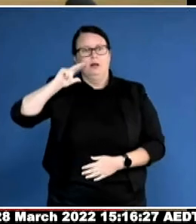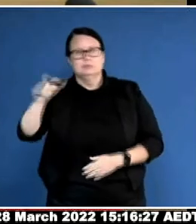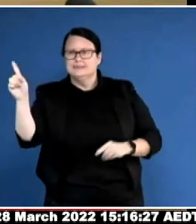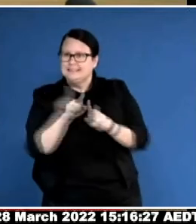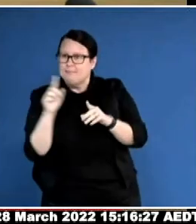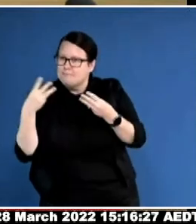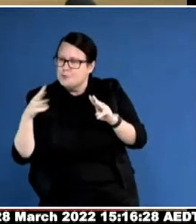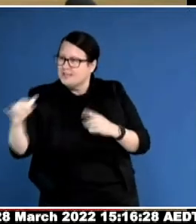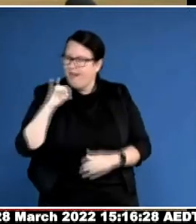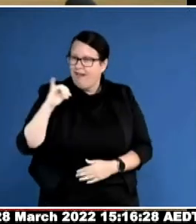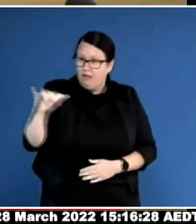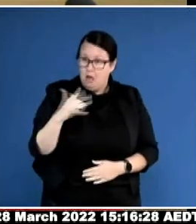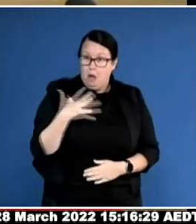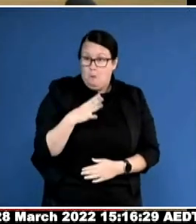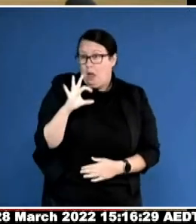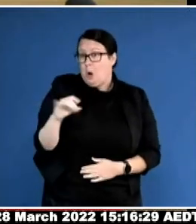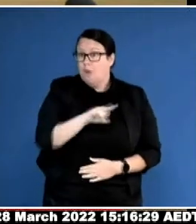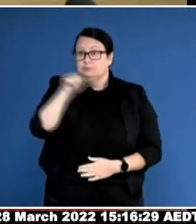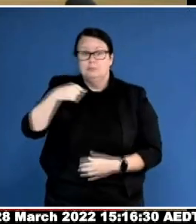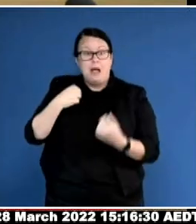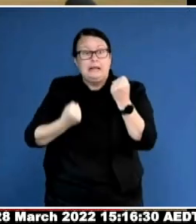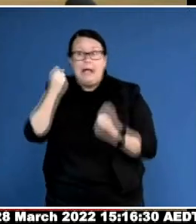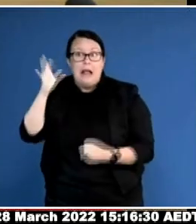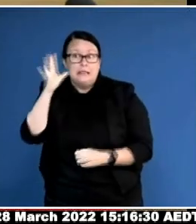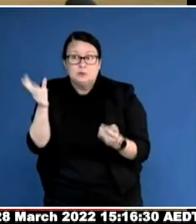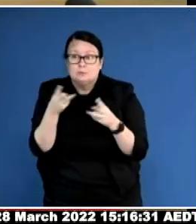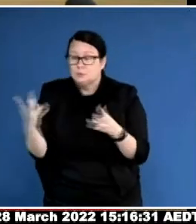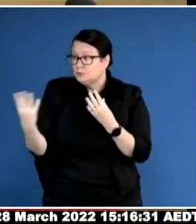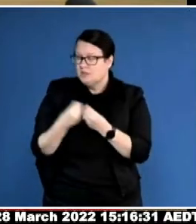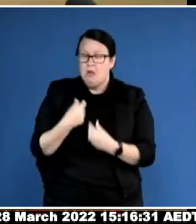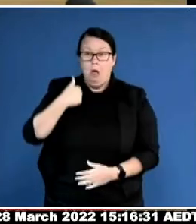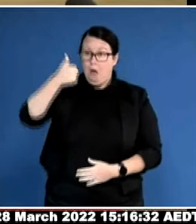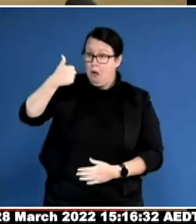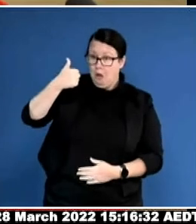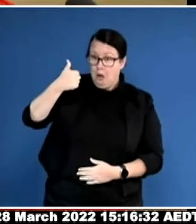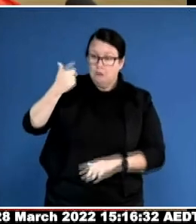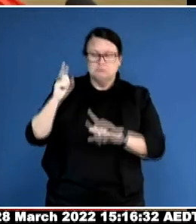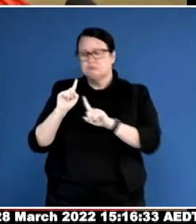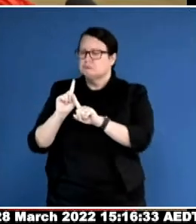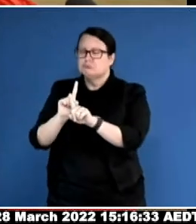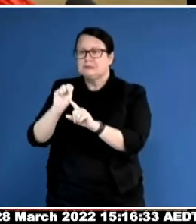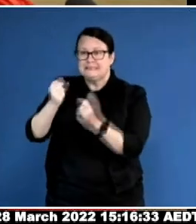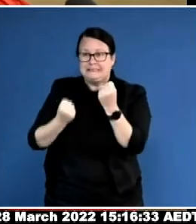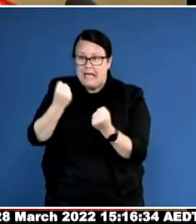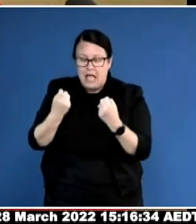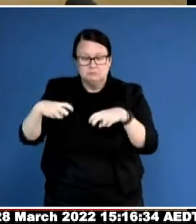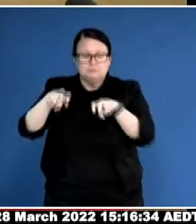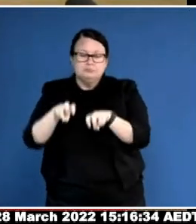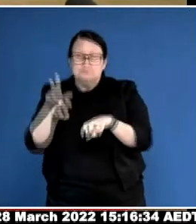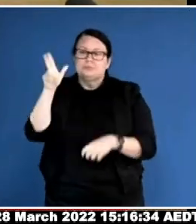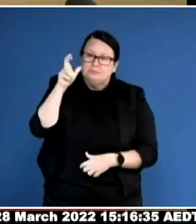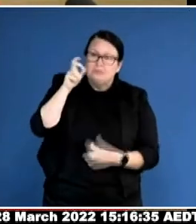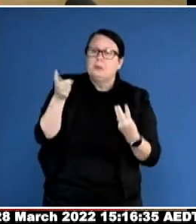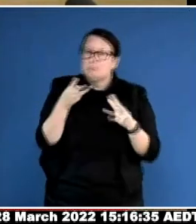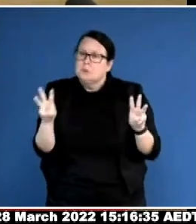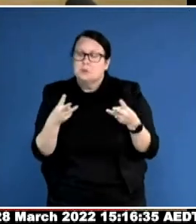album. If you like, we could go to my car and listen to it." I agreed. And we went to his car and got in and started listening